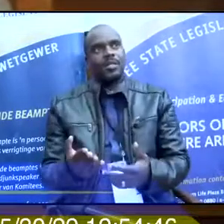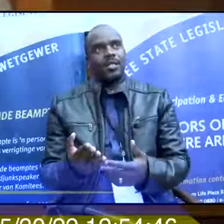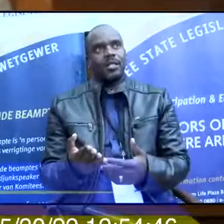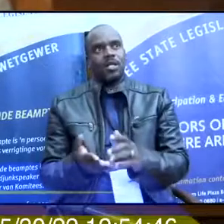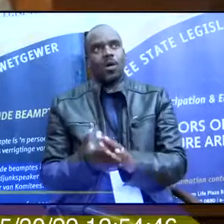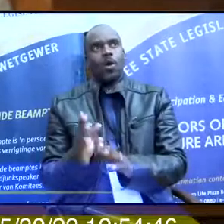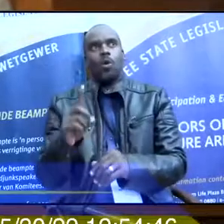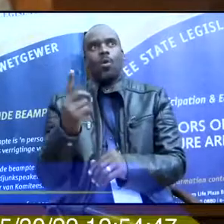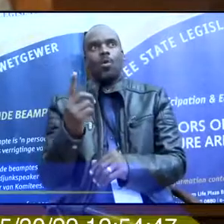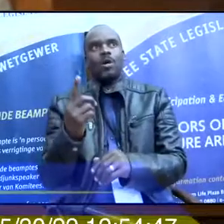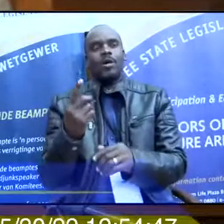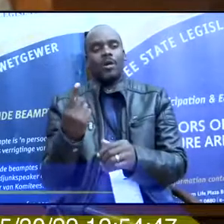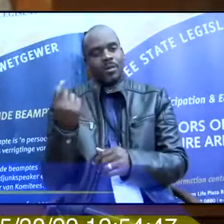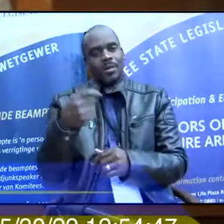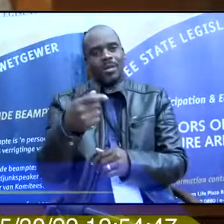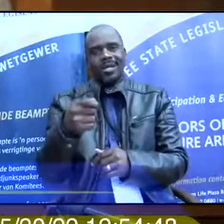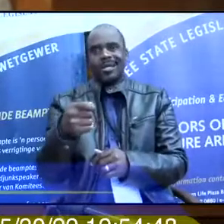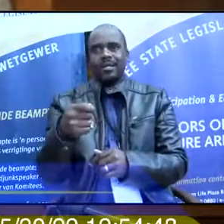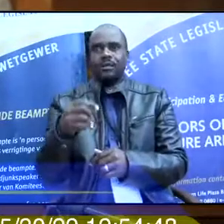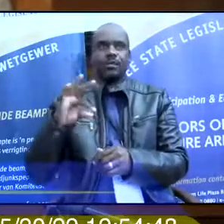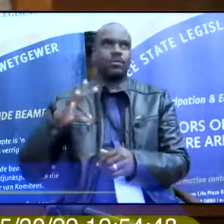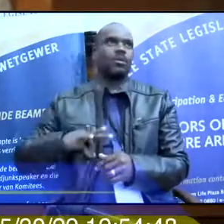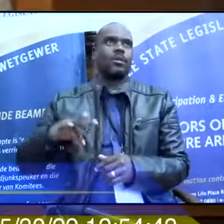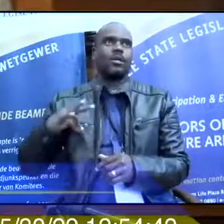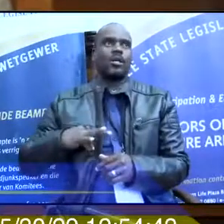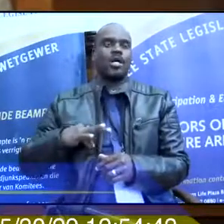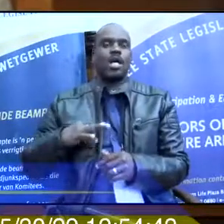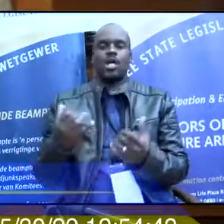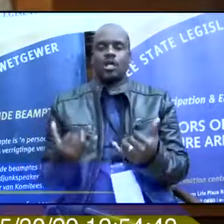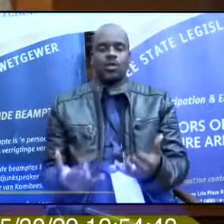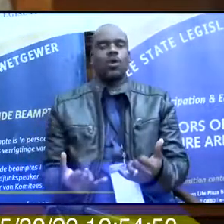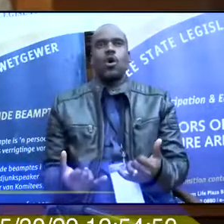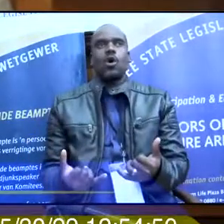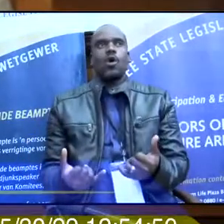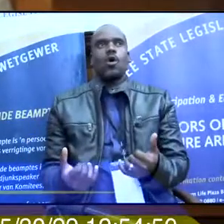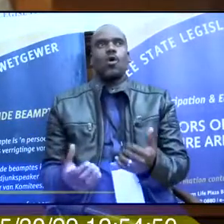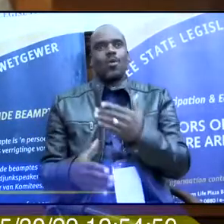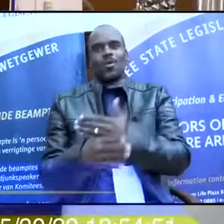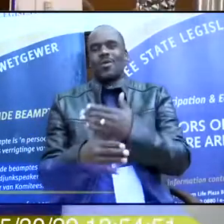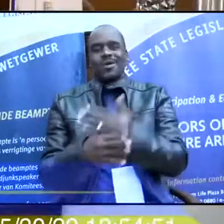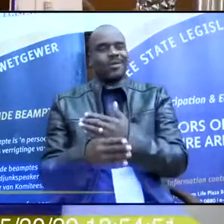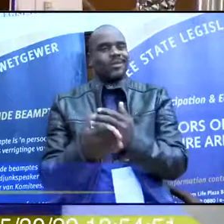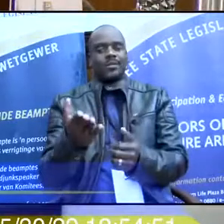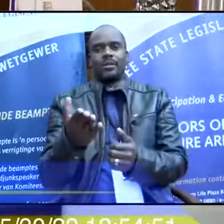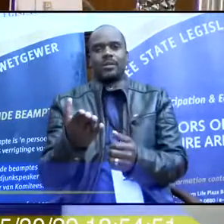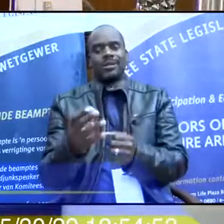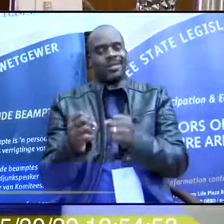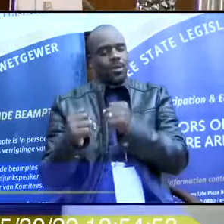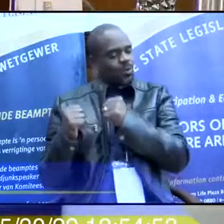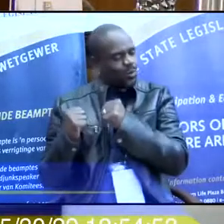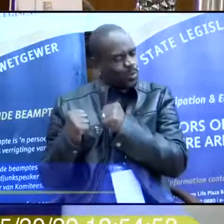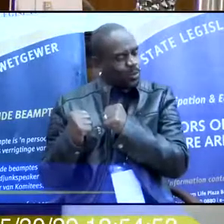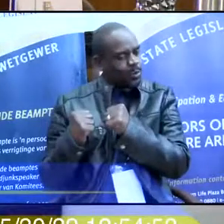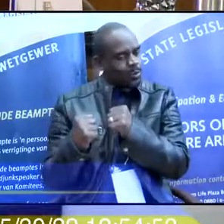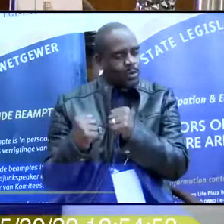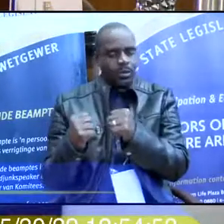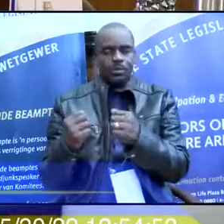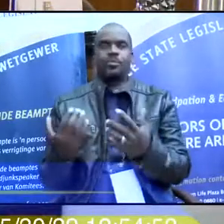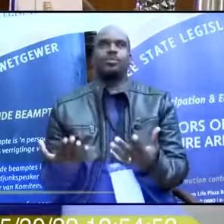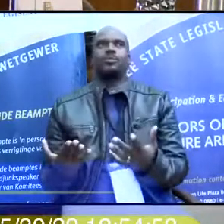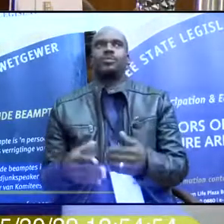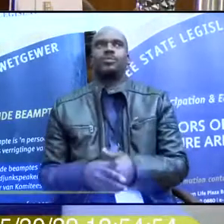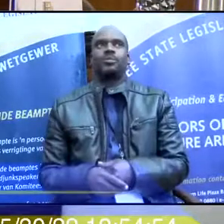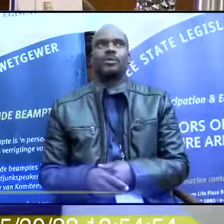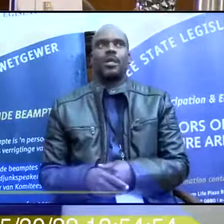authorize payment of salaries so workers are unpaid even today and there's no communication